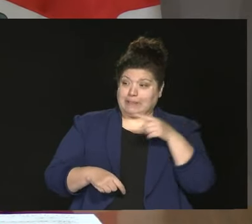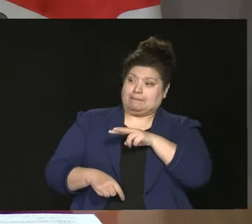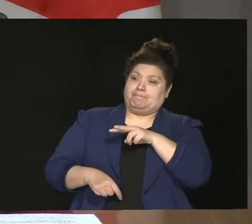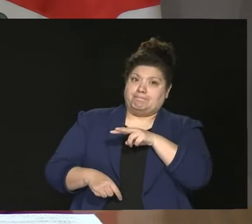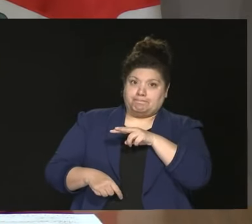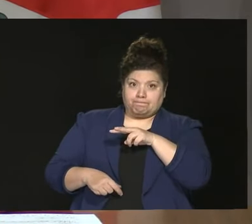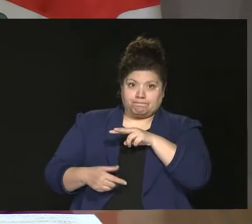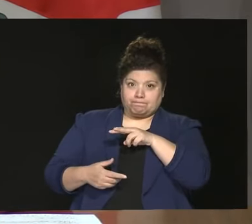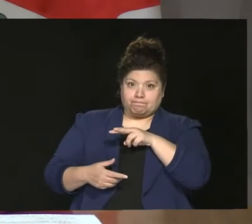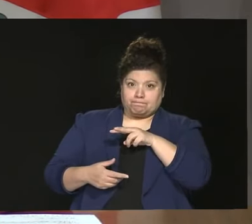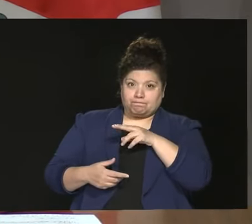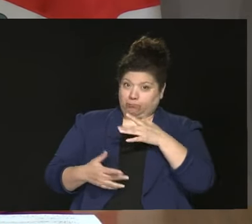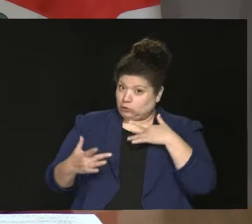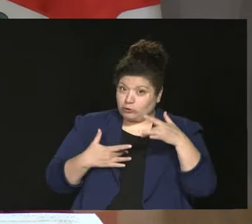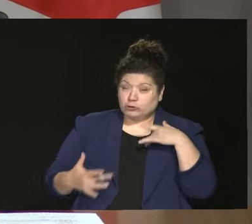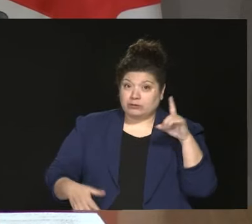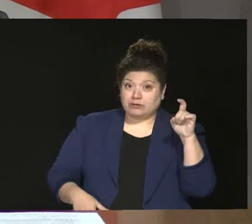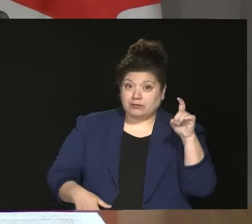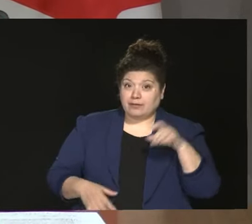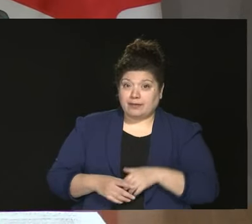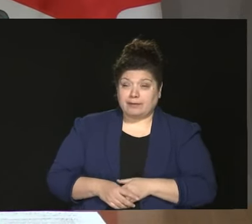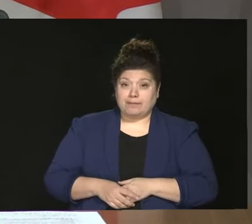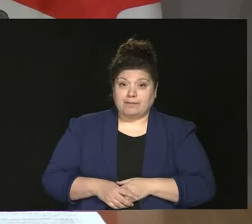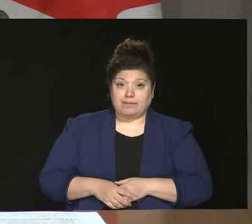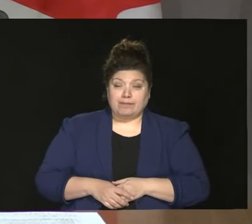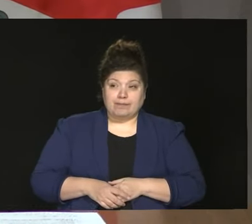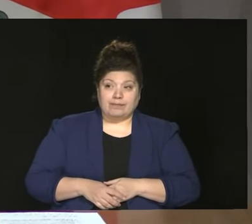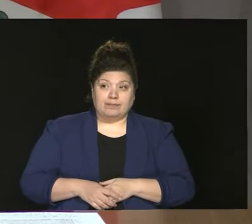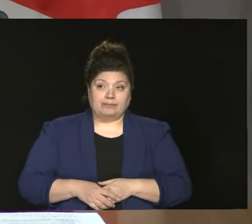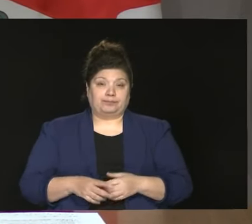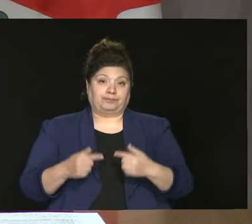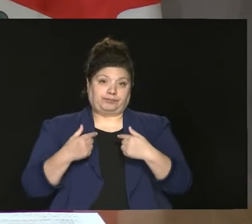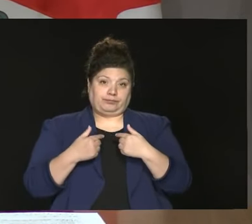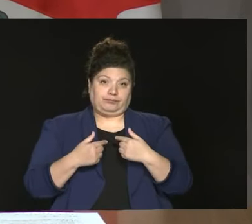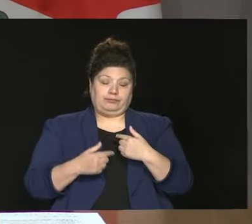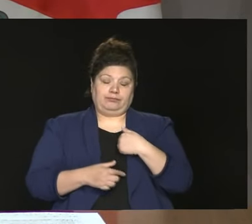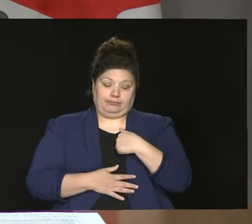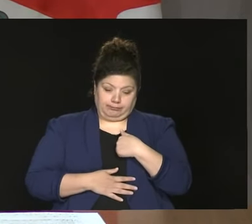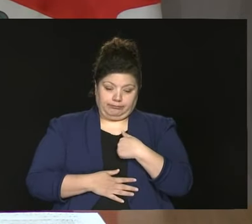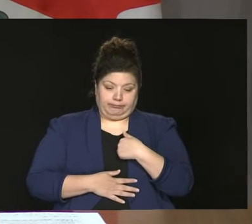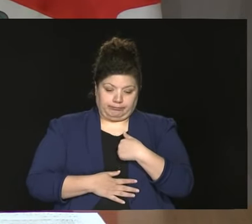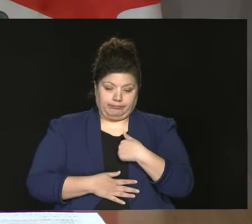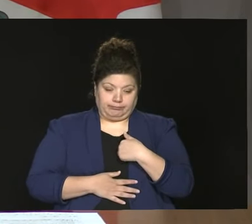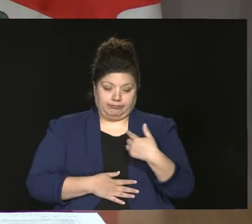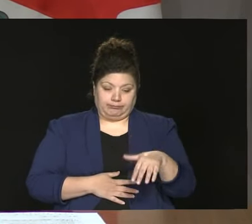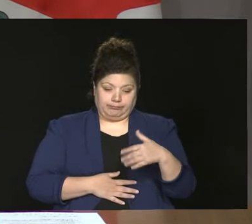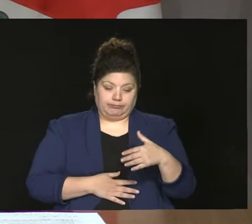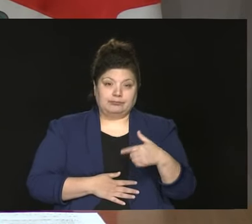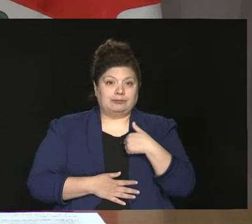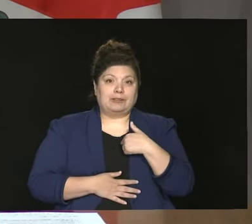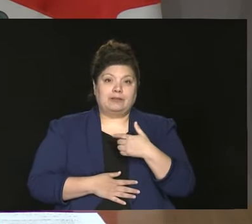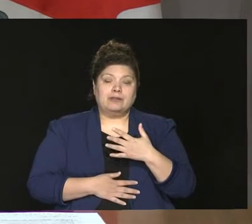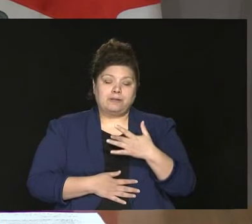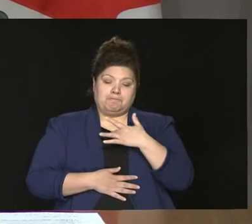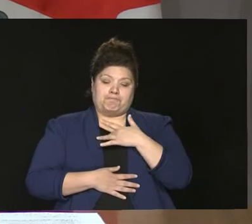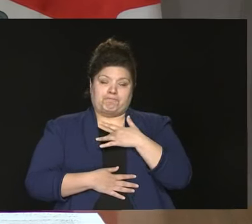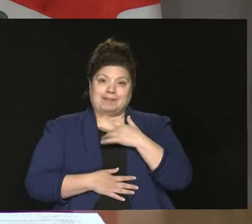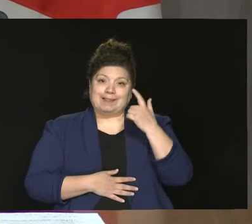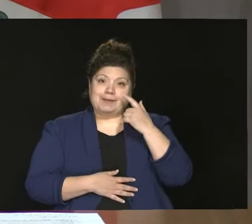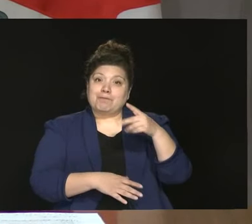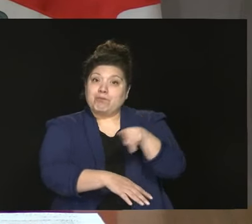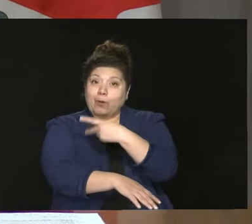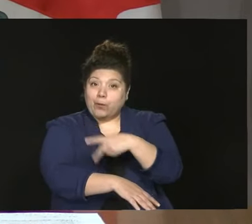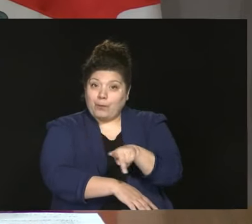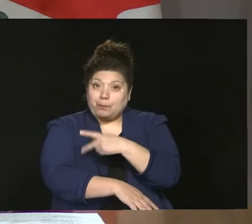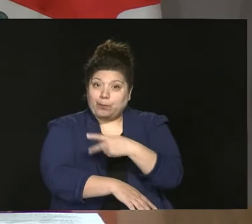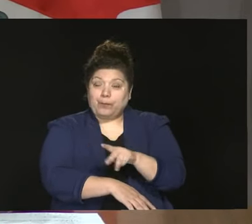You know, I was very personally moved by the poem that Dr. Tam read to us